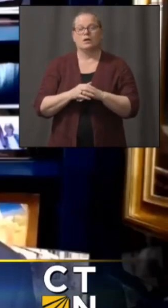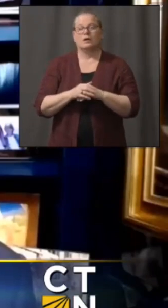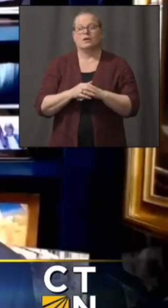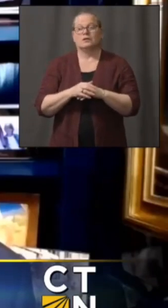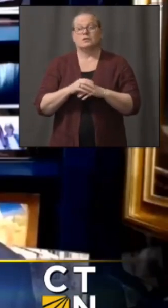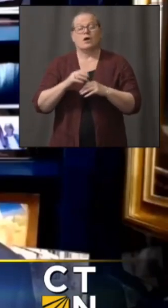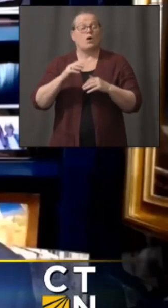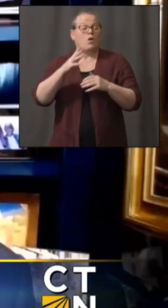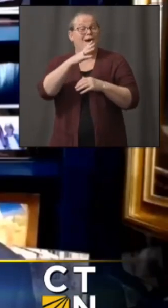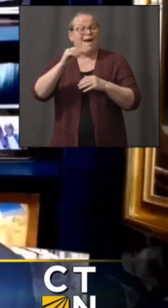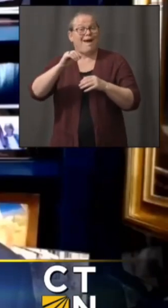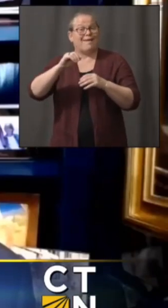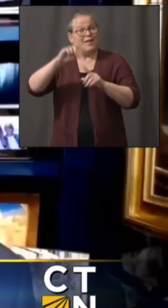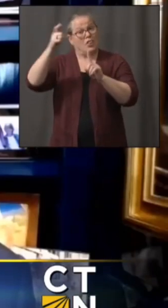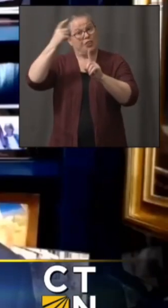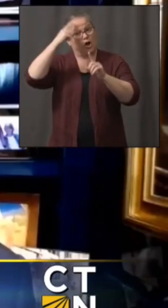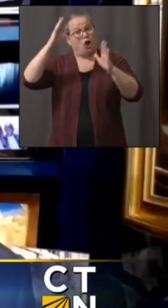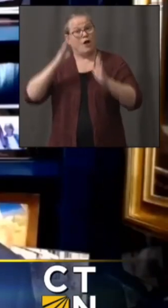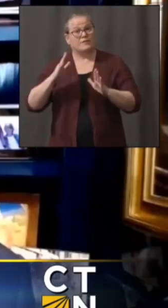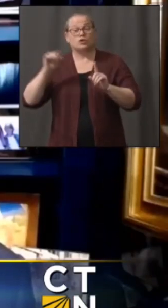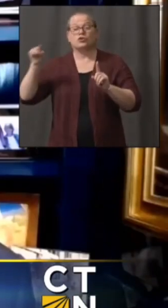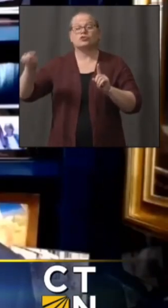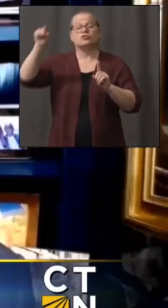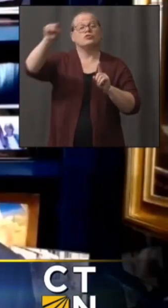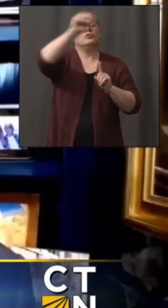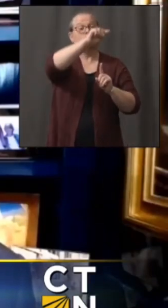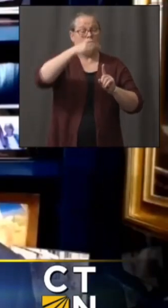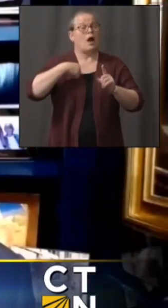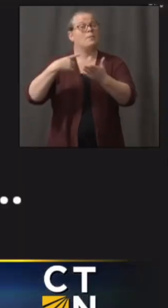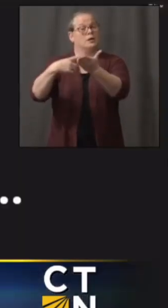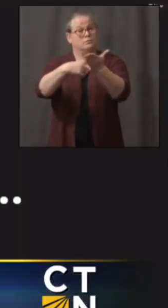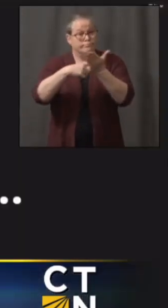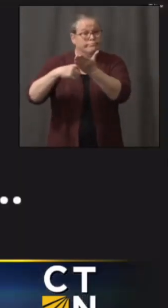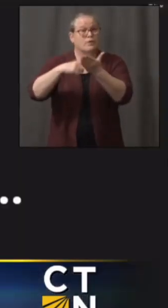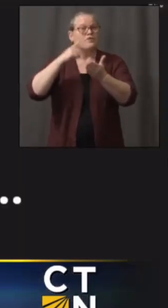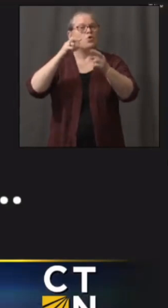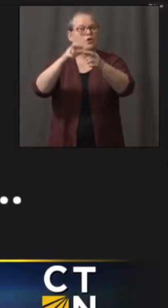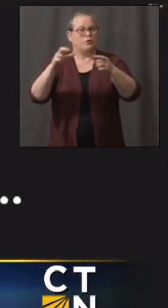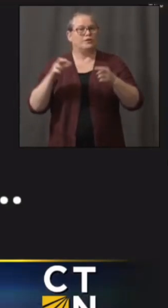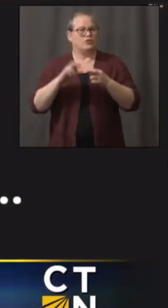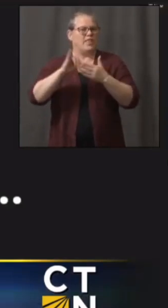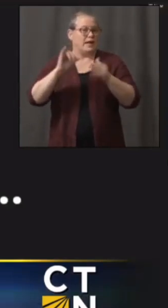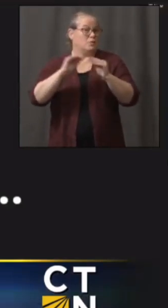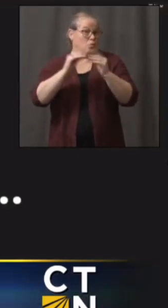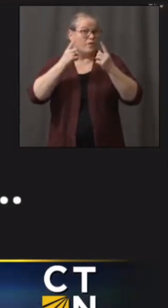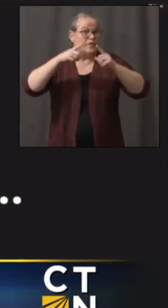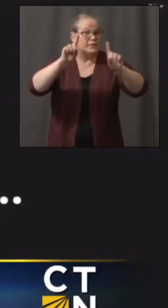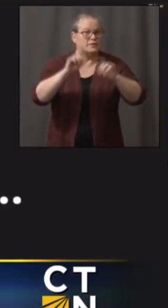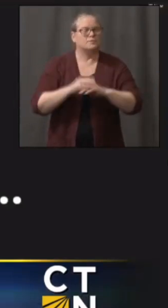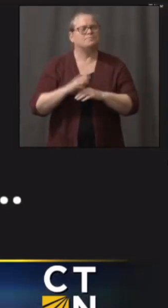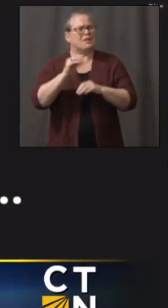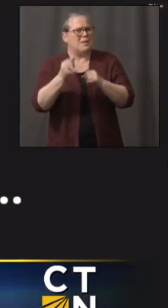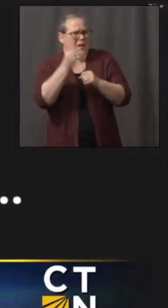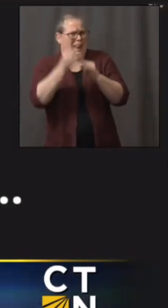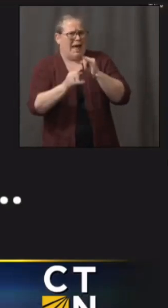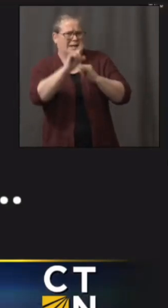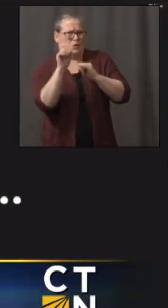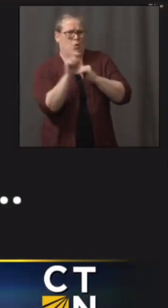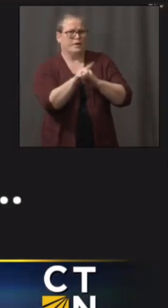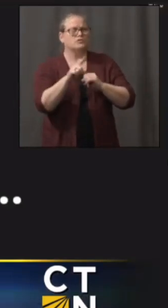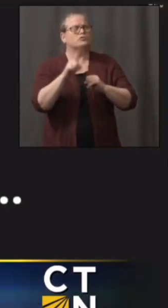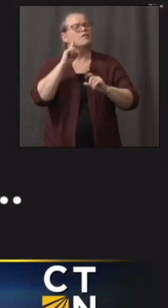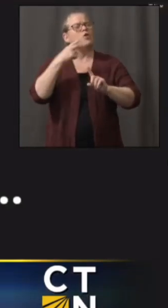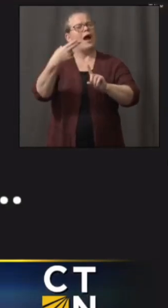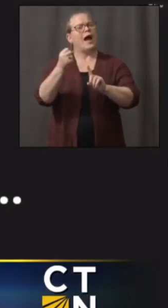on a regional basis, which is even more effective. And my final one, really briefly, just looking for clarification on the high